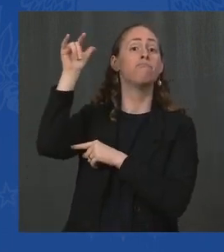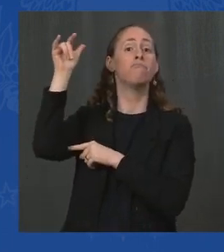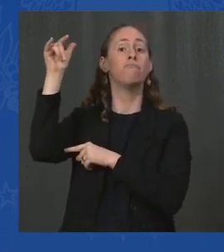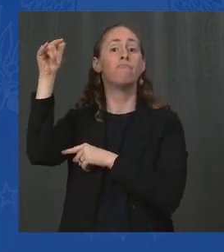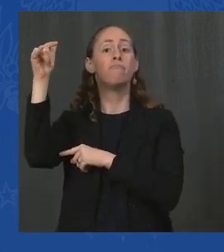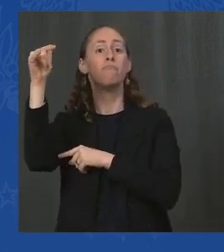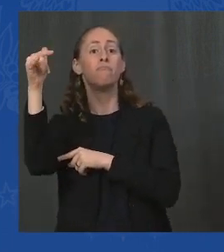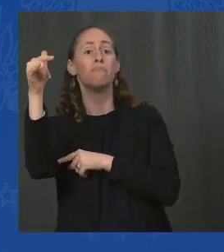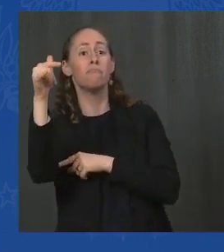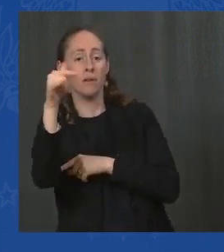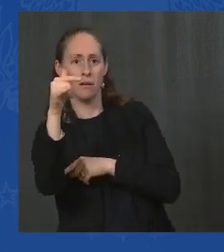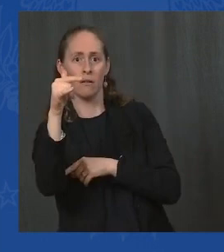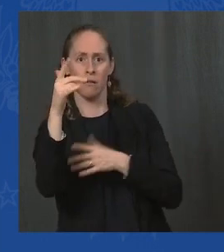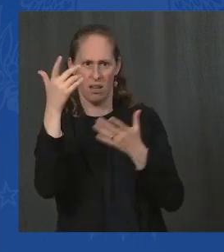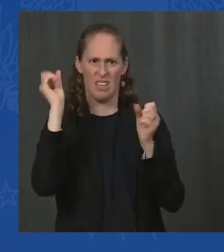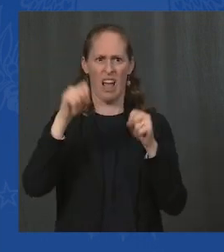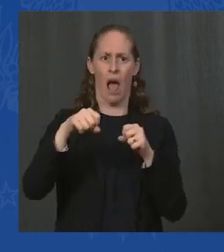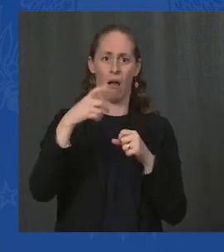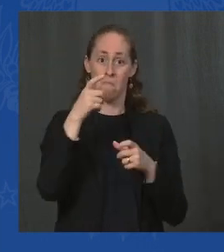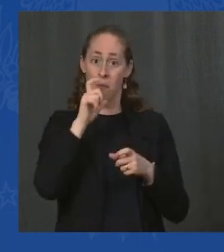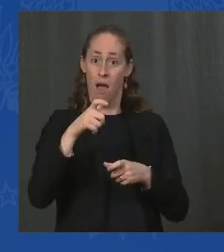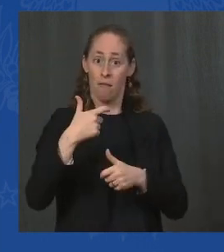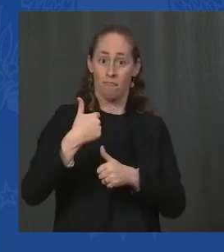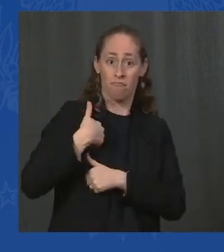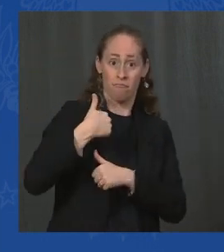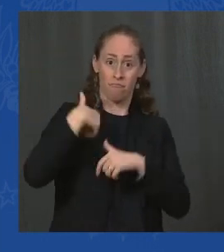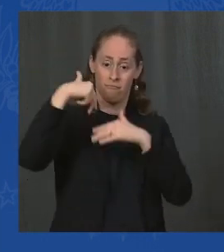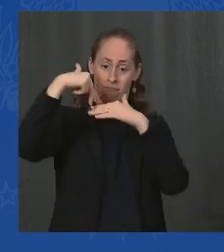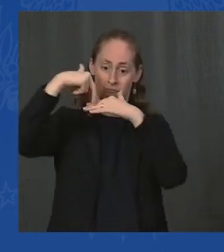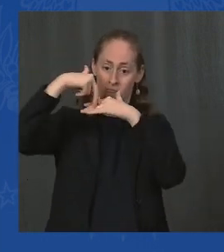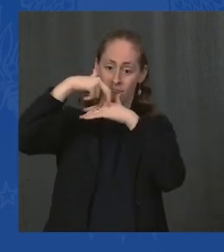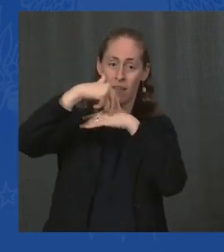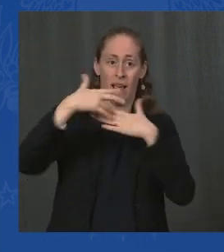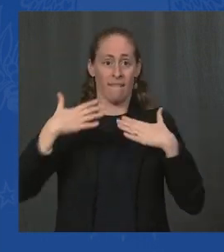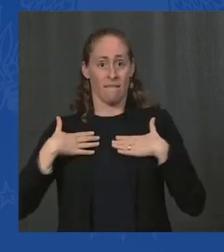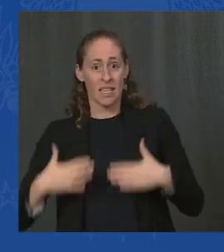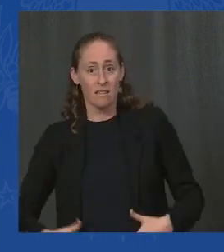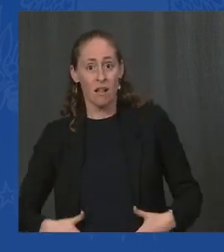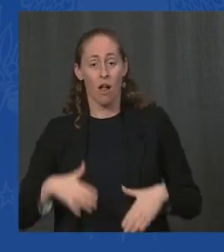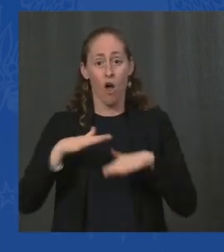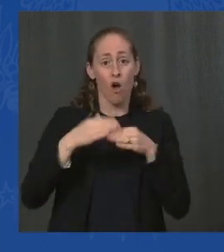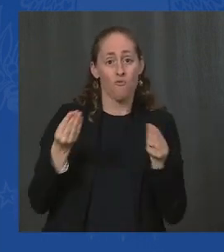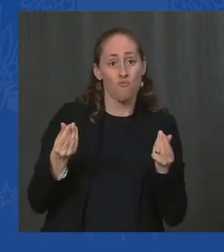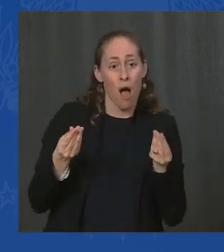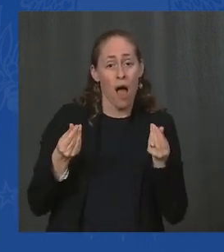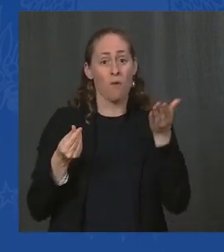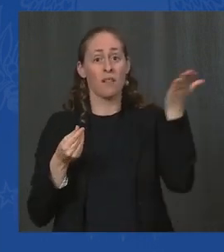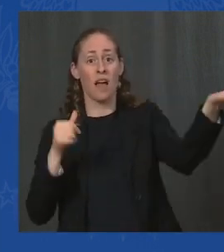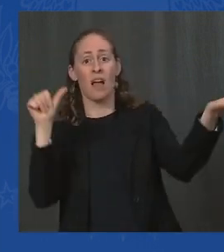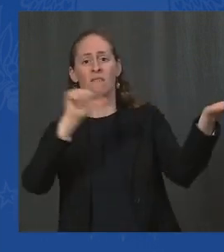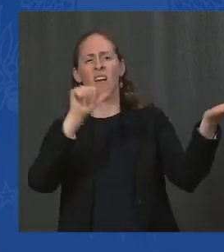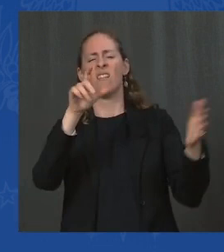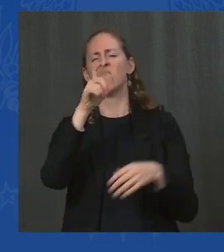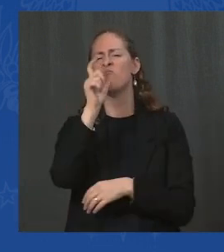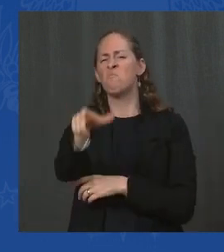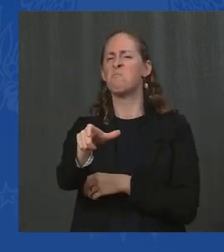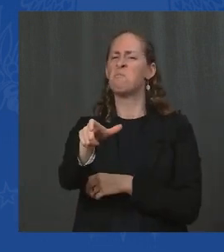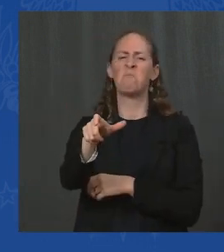on the ground, or very few if needed. We've shown that capacity just in the last